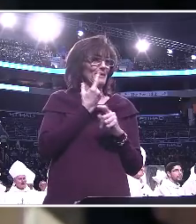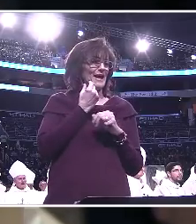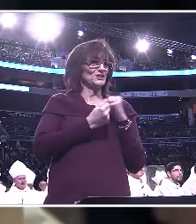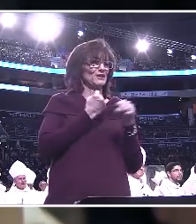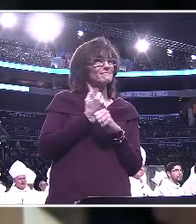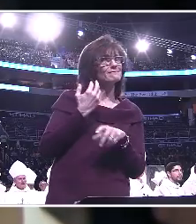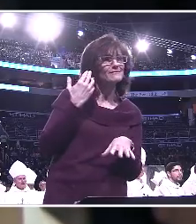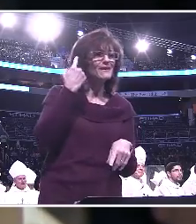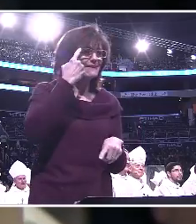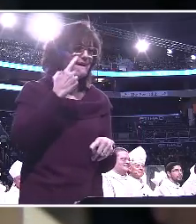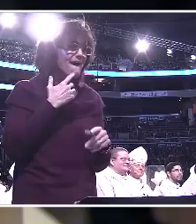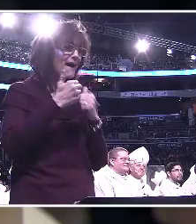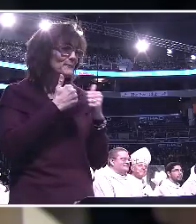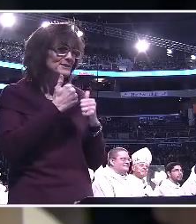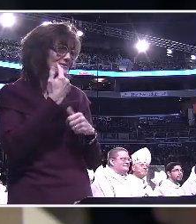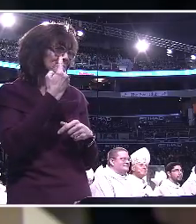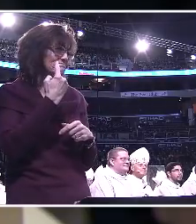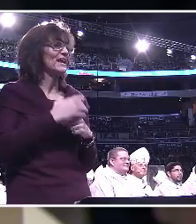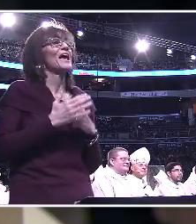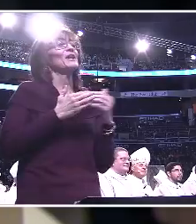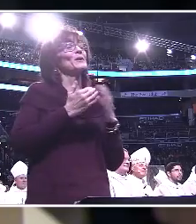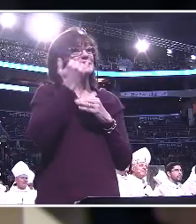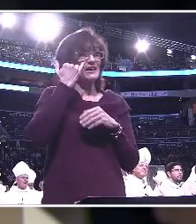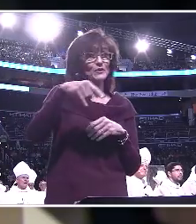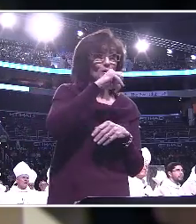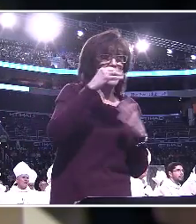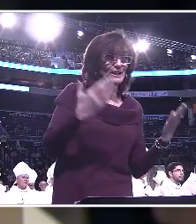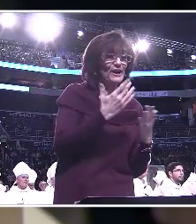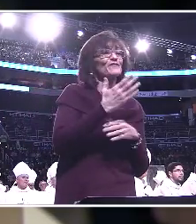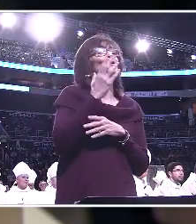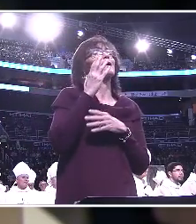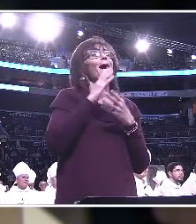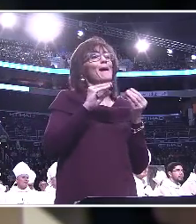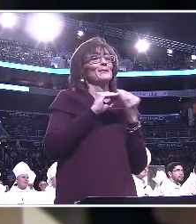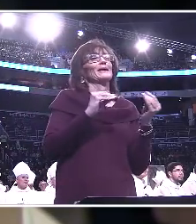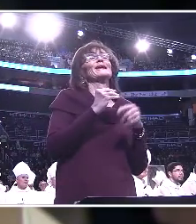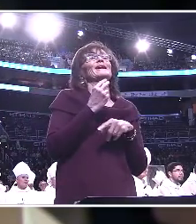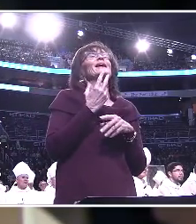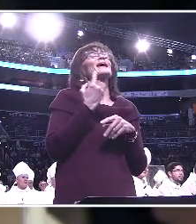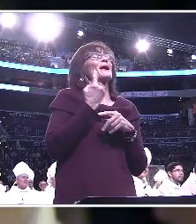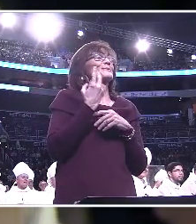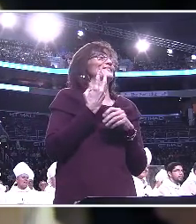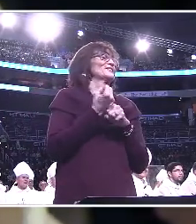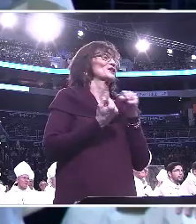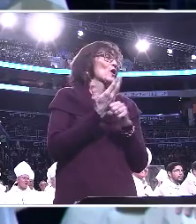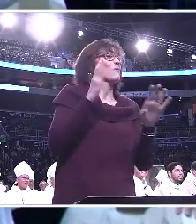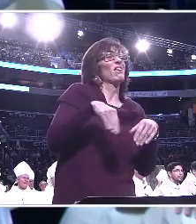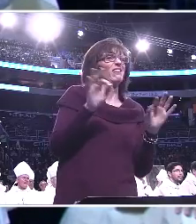Now, if you weren't here for that homily a couple years ago, or if you forgot, which is totally understandable, it wasn't that great anyway,